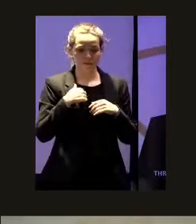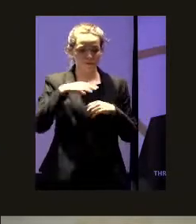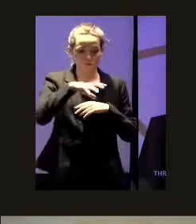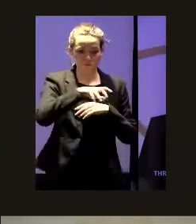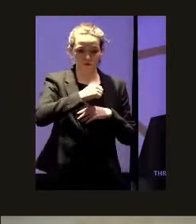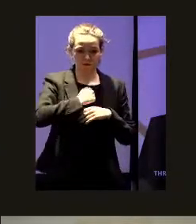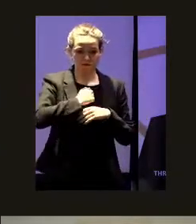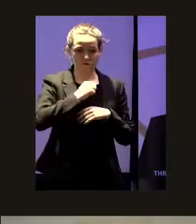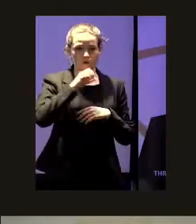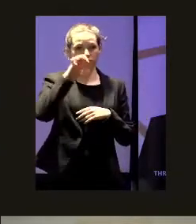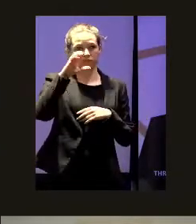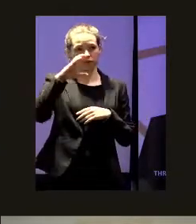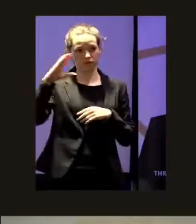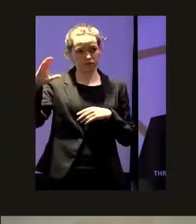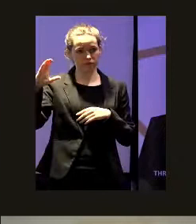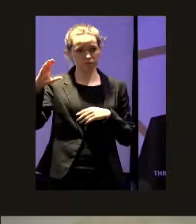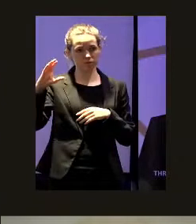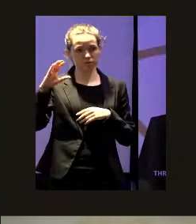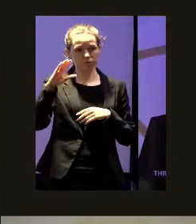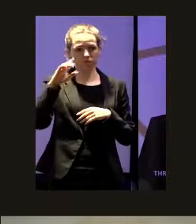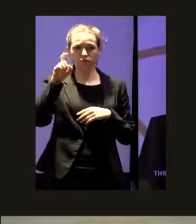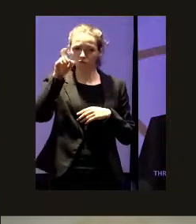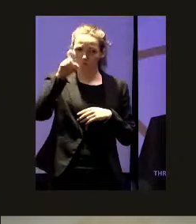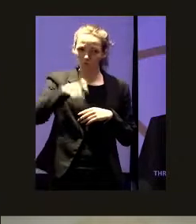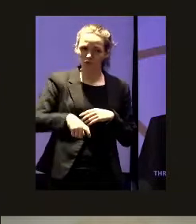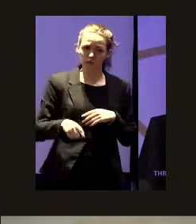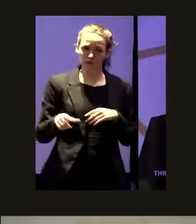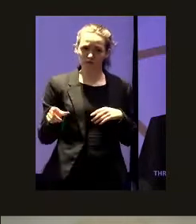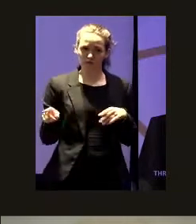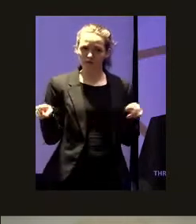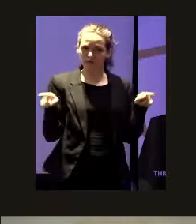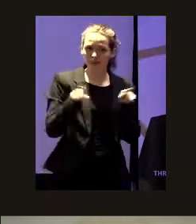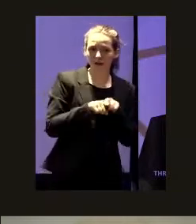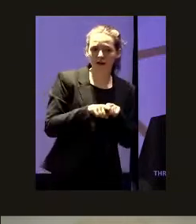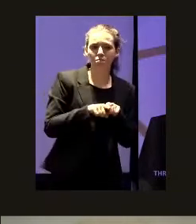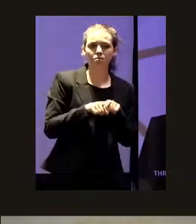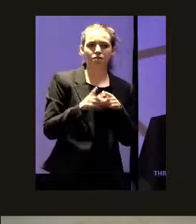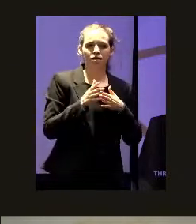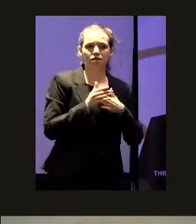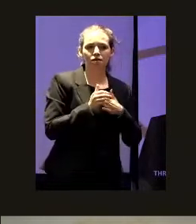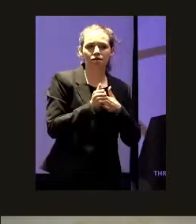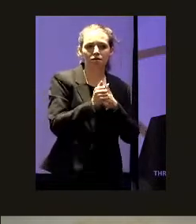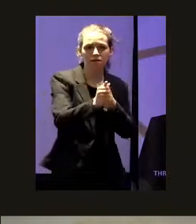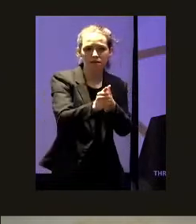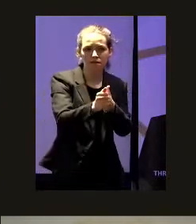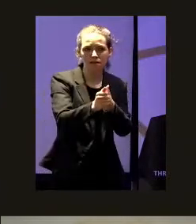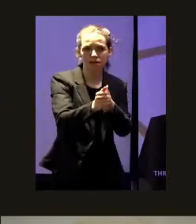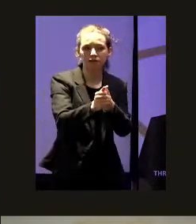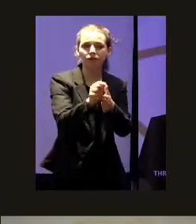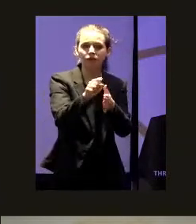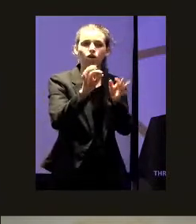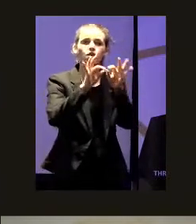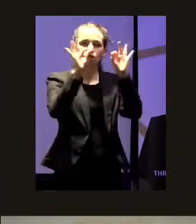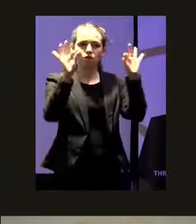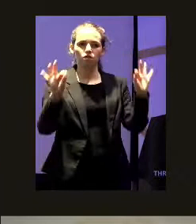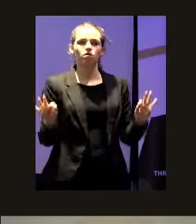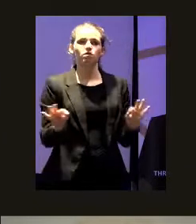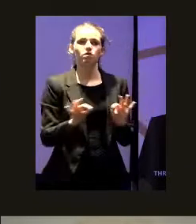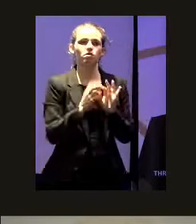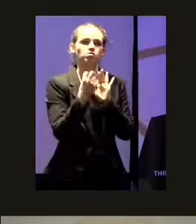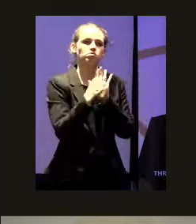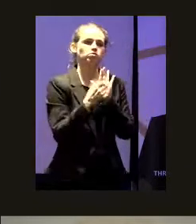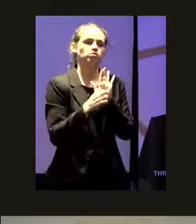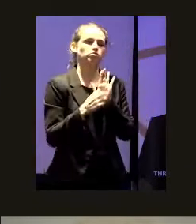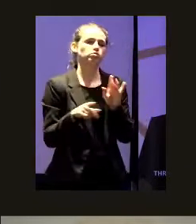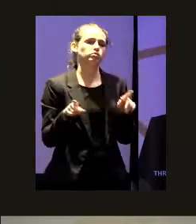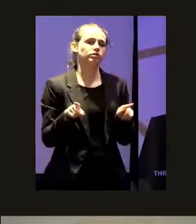Cape, should be the same thing or should be guided by the same framework so that there